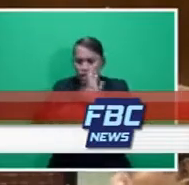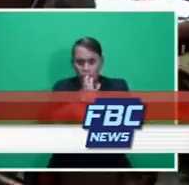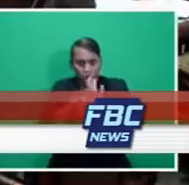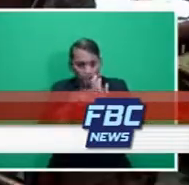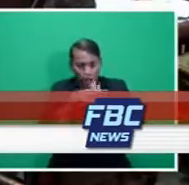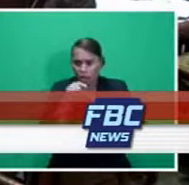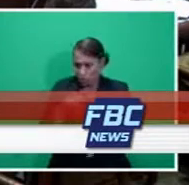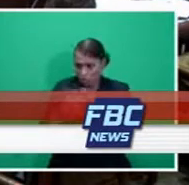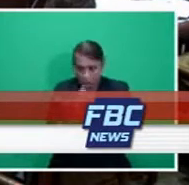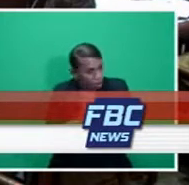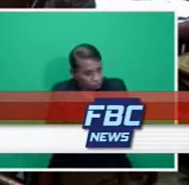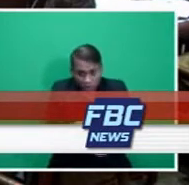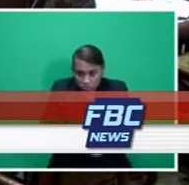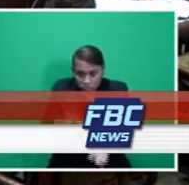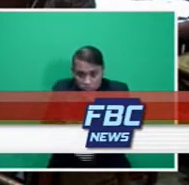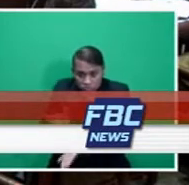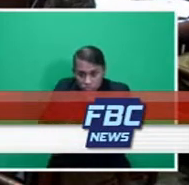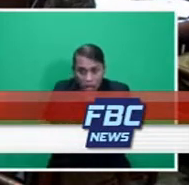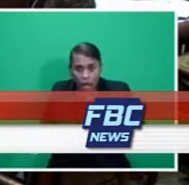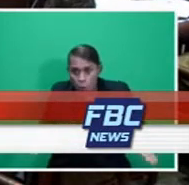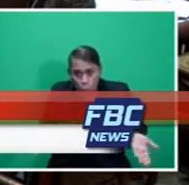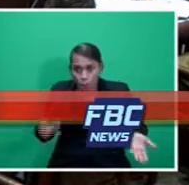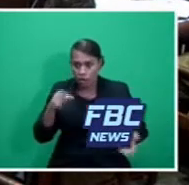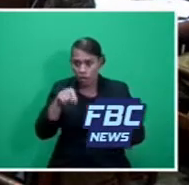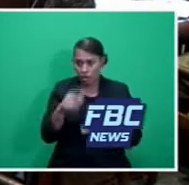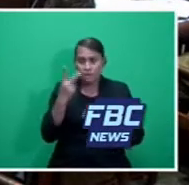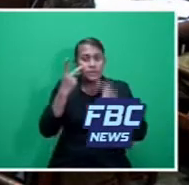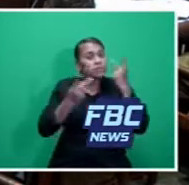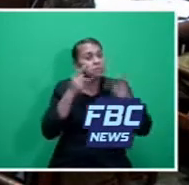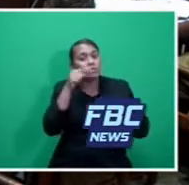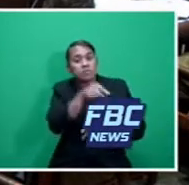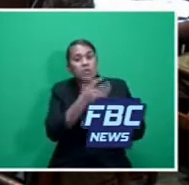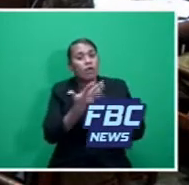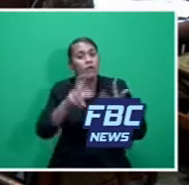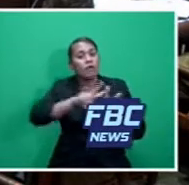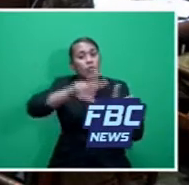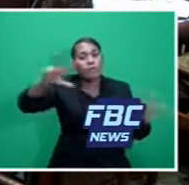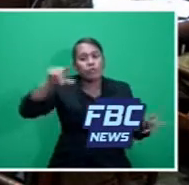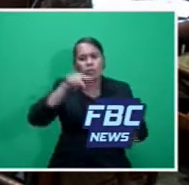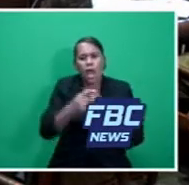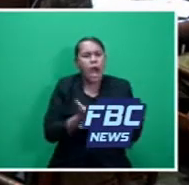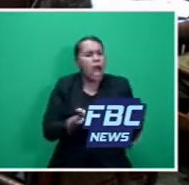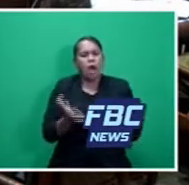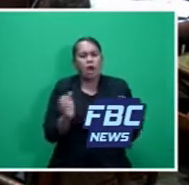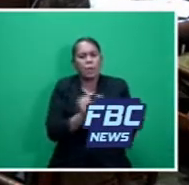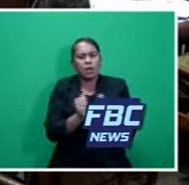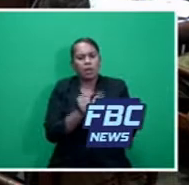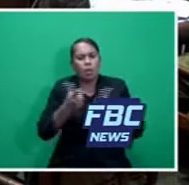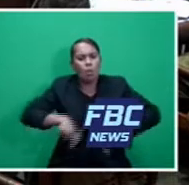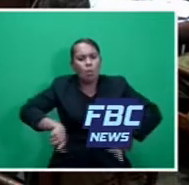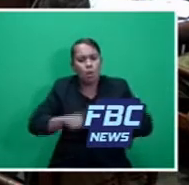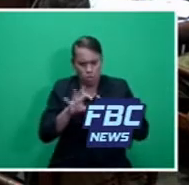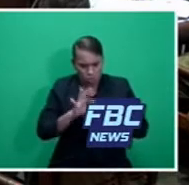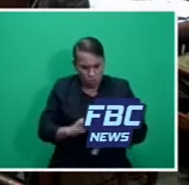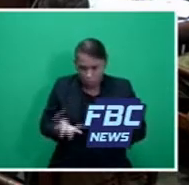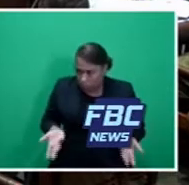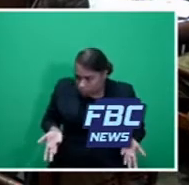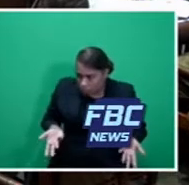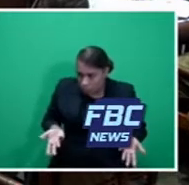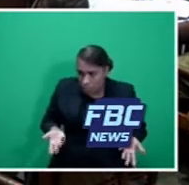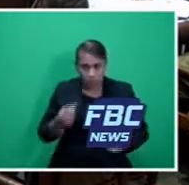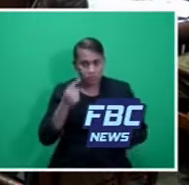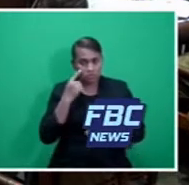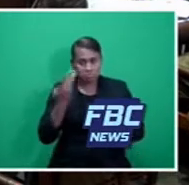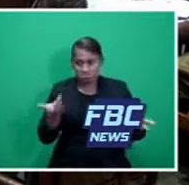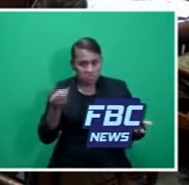them away? You go to Dakondrove. How many locals own all the hotels? See, this is the kind of